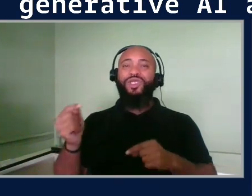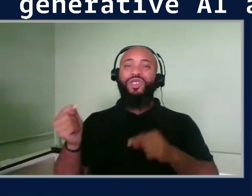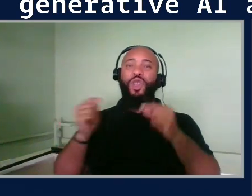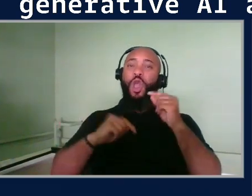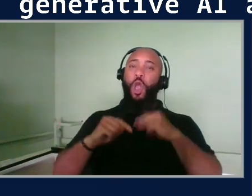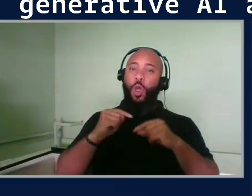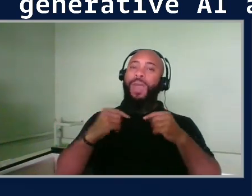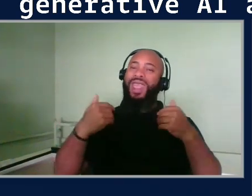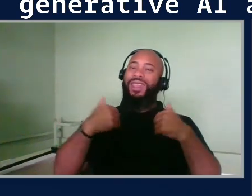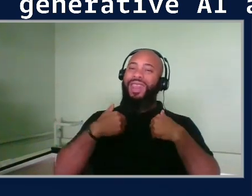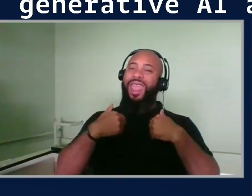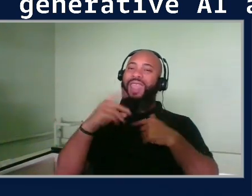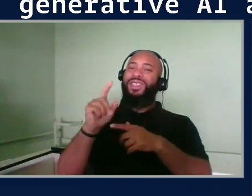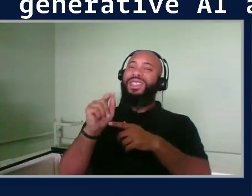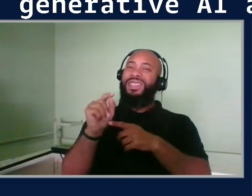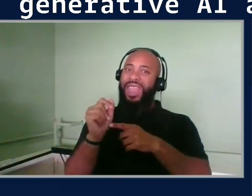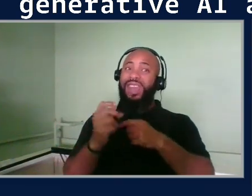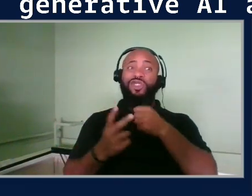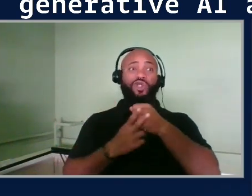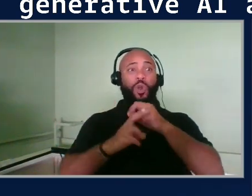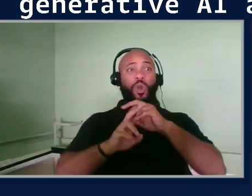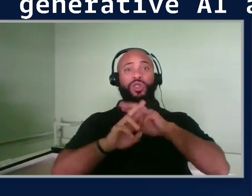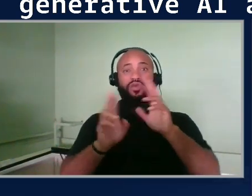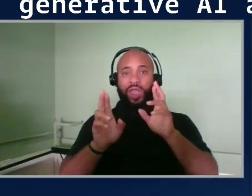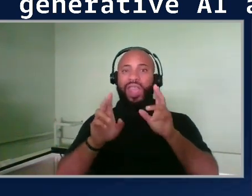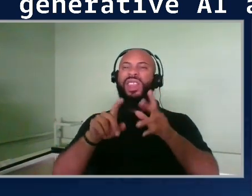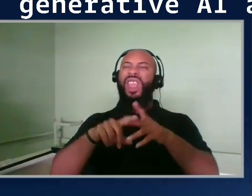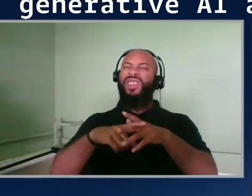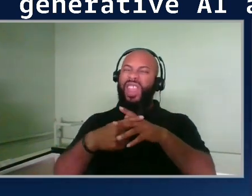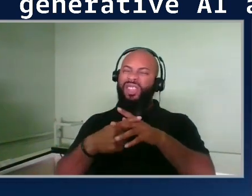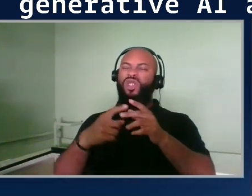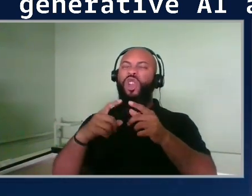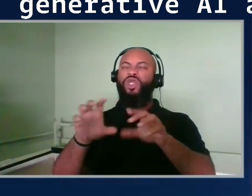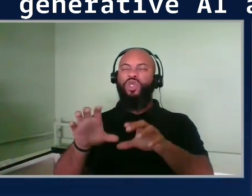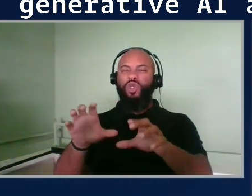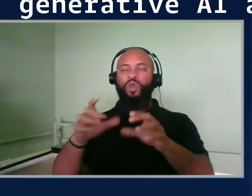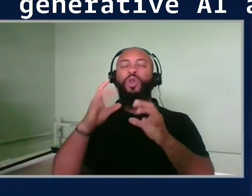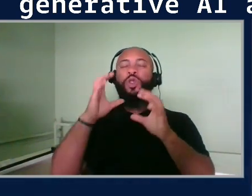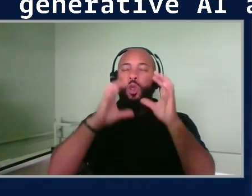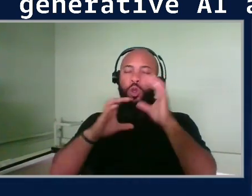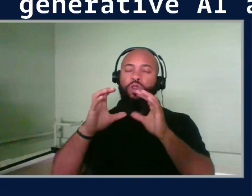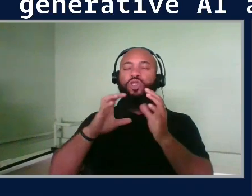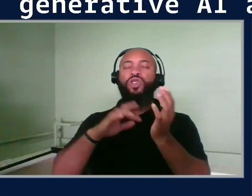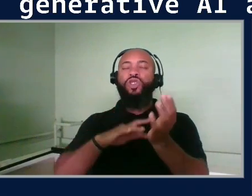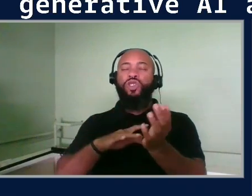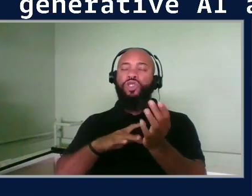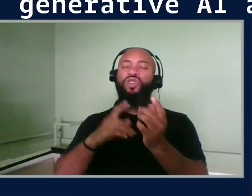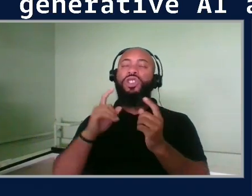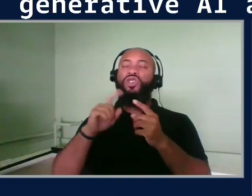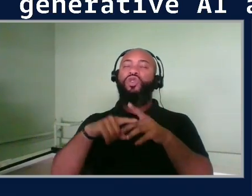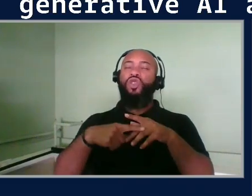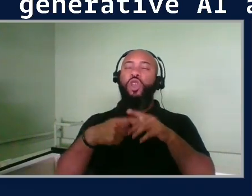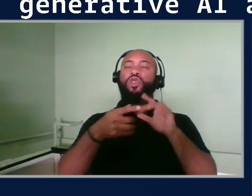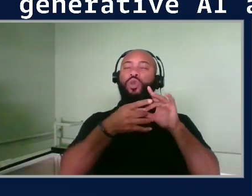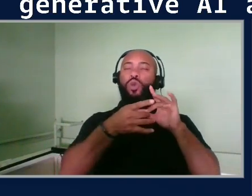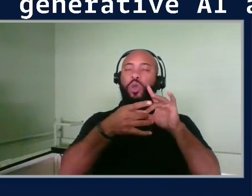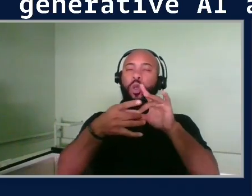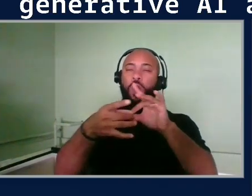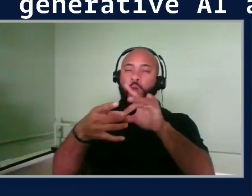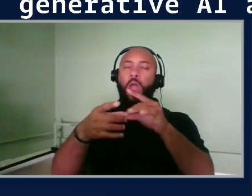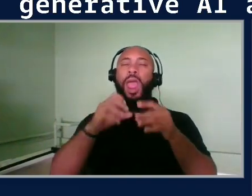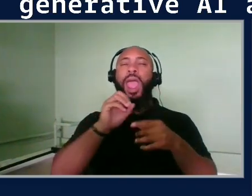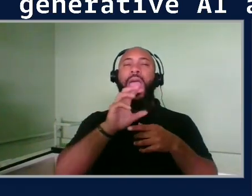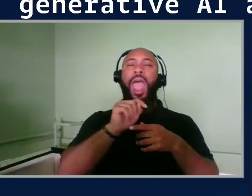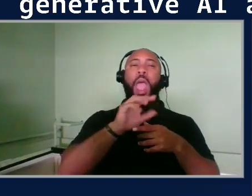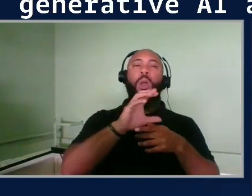data stored and then start to do the ad hoc correlation searches to start to tie, you know, outcomes back